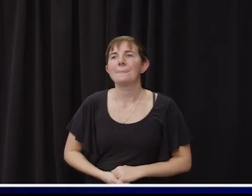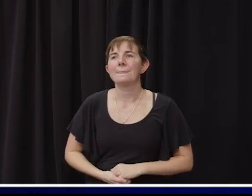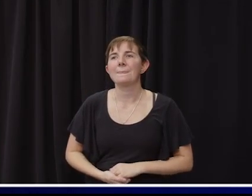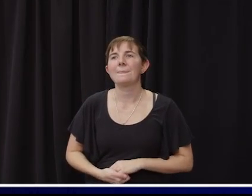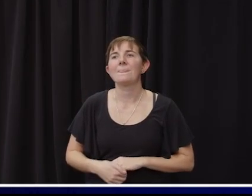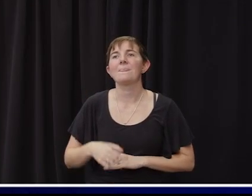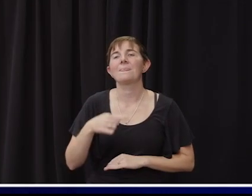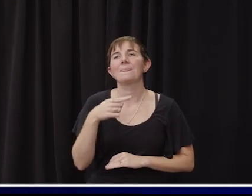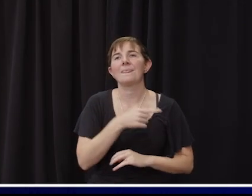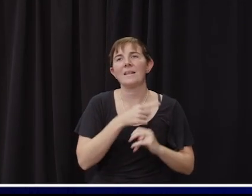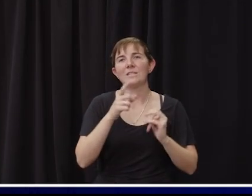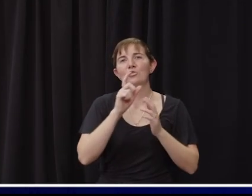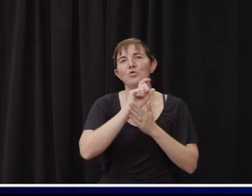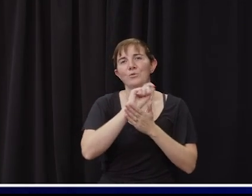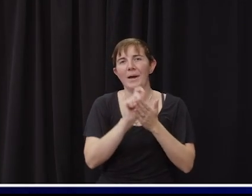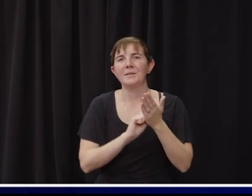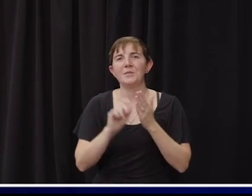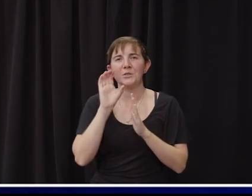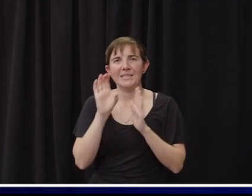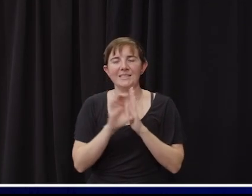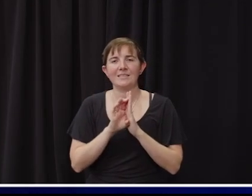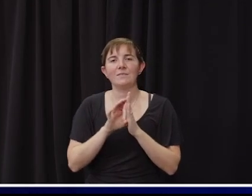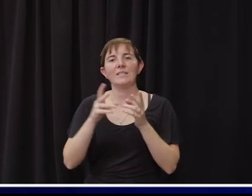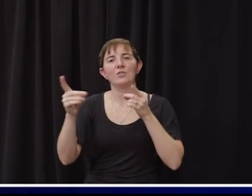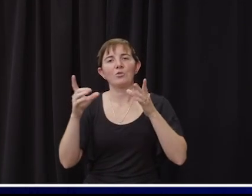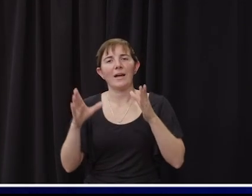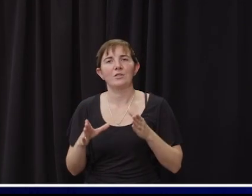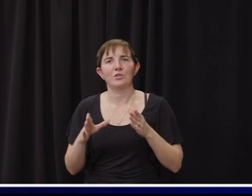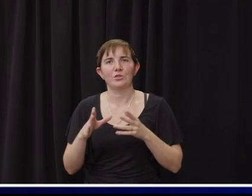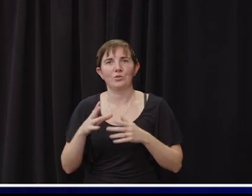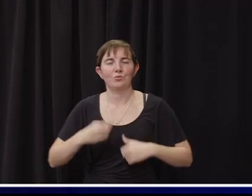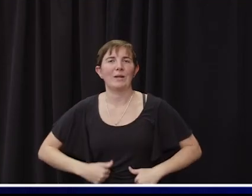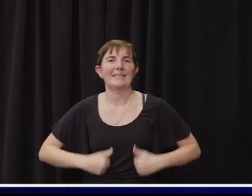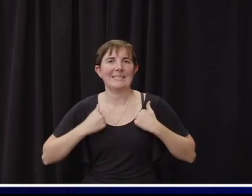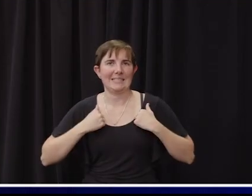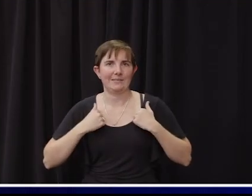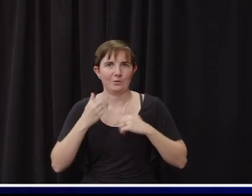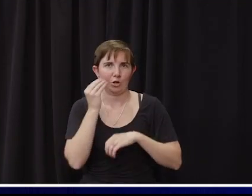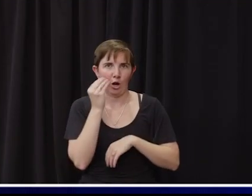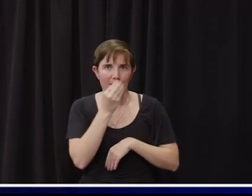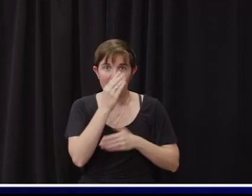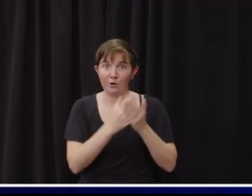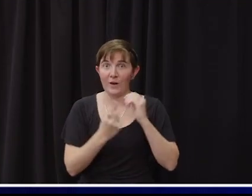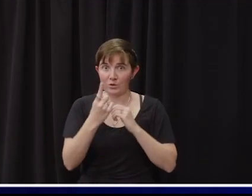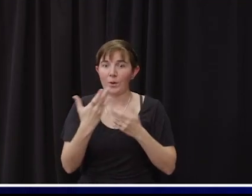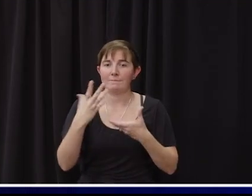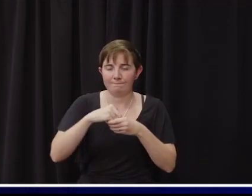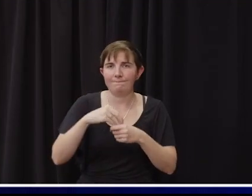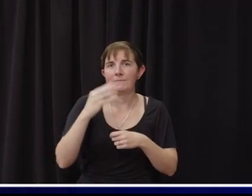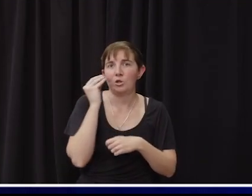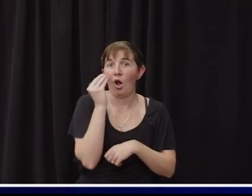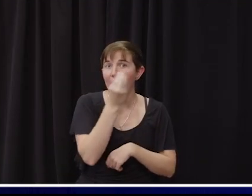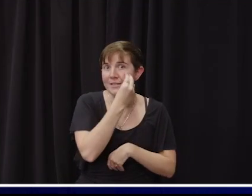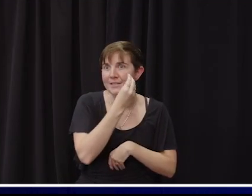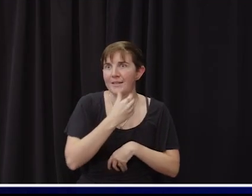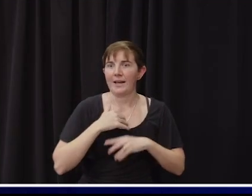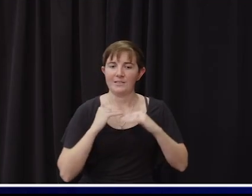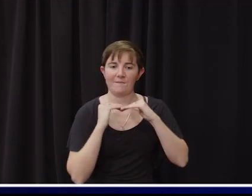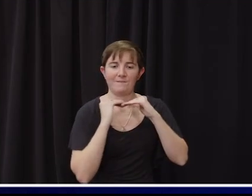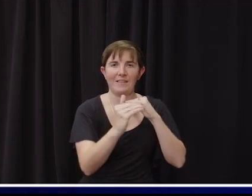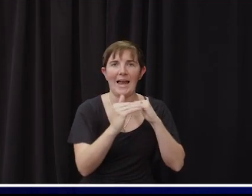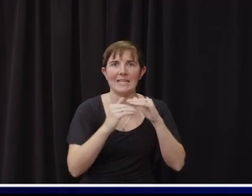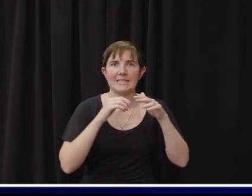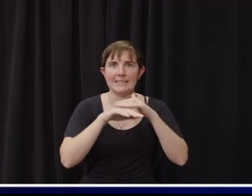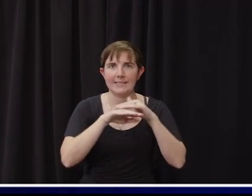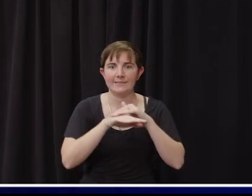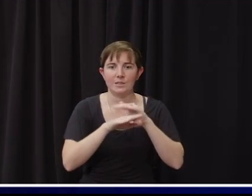And then this is a rendering of the director's residence garden. So phase 1 does include the garden. It has a flat, accessible